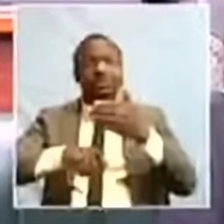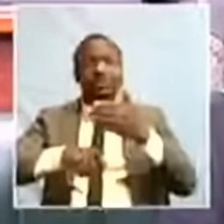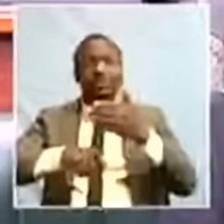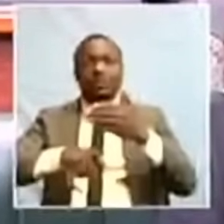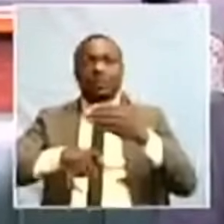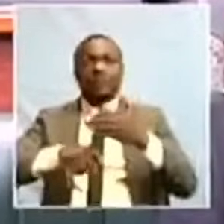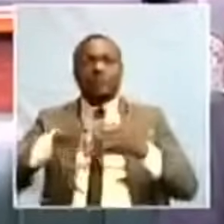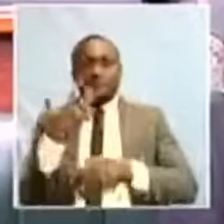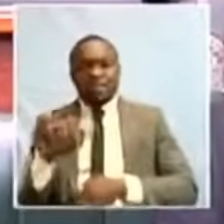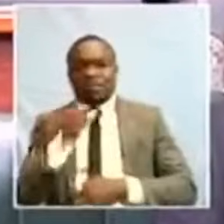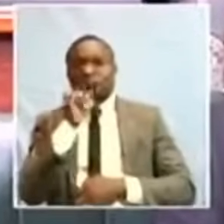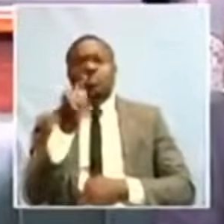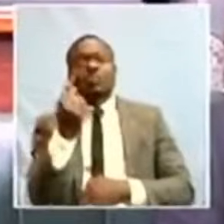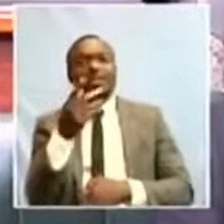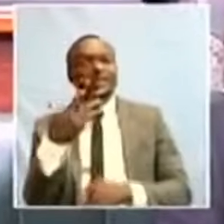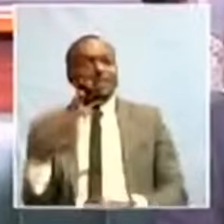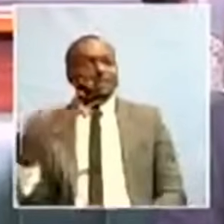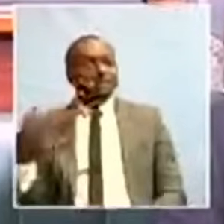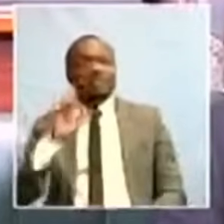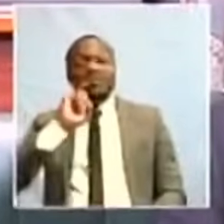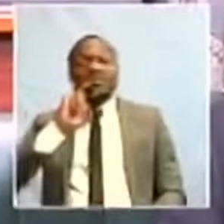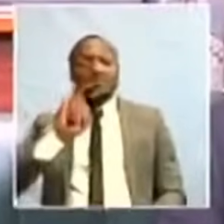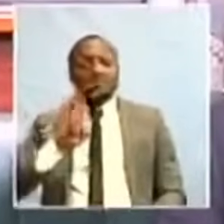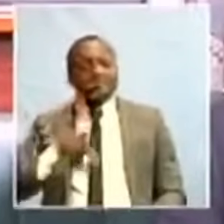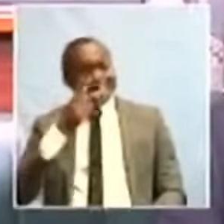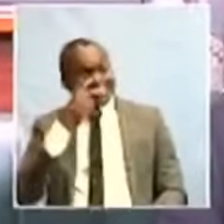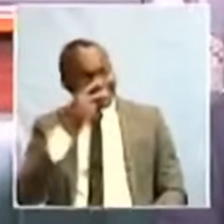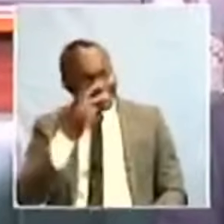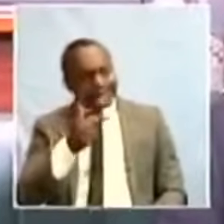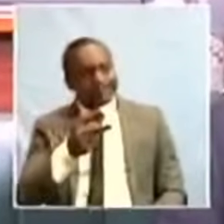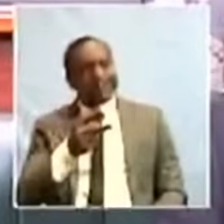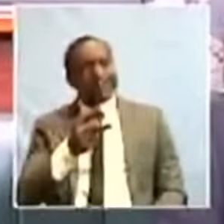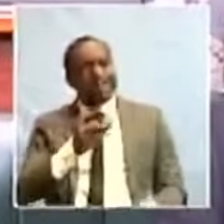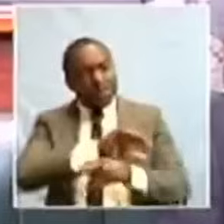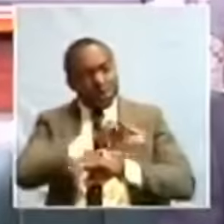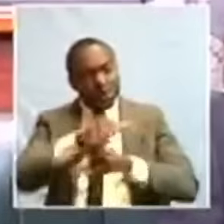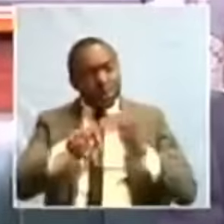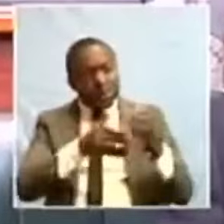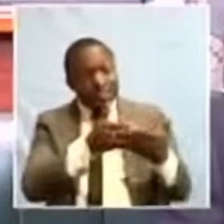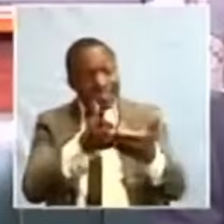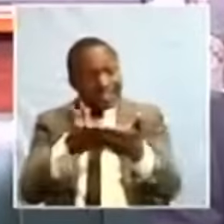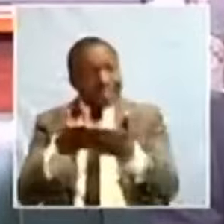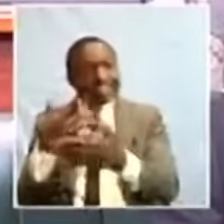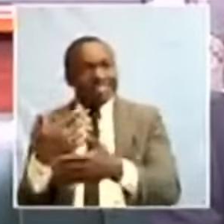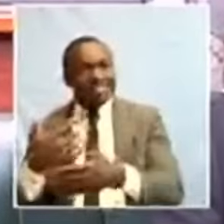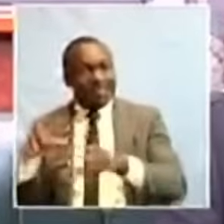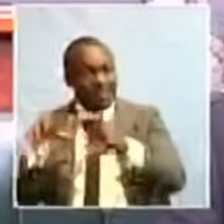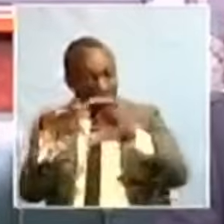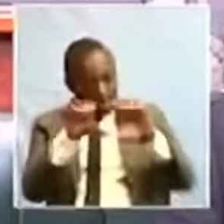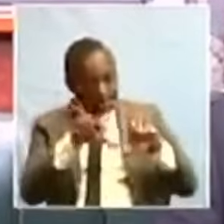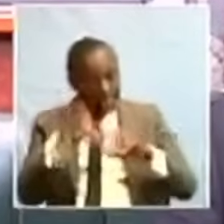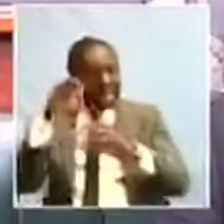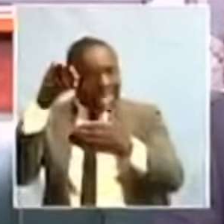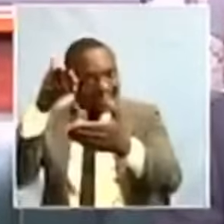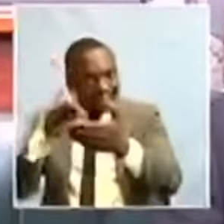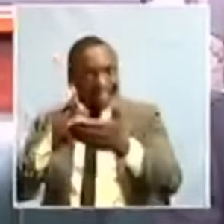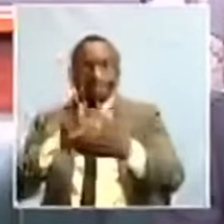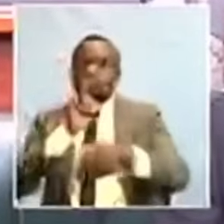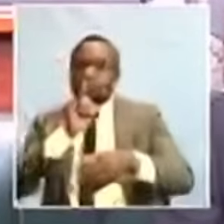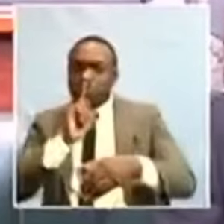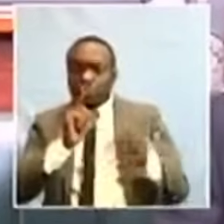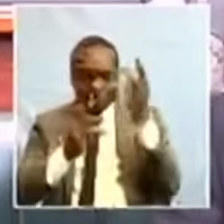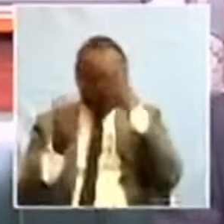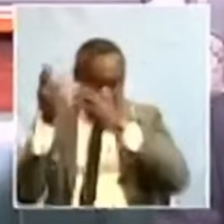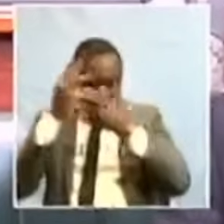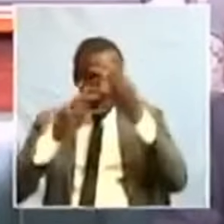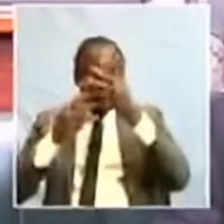is not a one thing. You have to see it in all these things we are doing. This is the real concern for